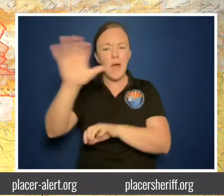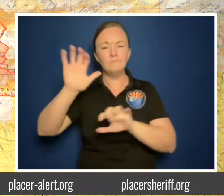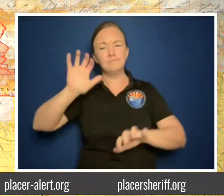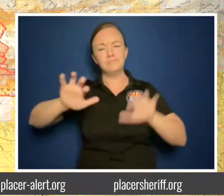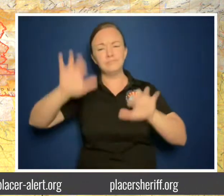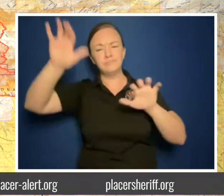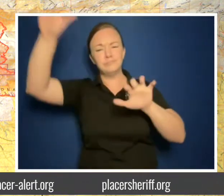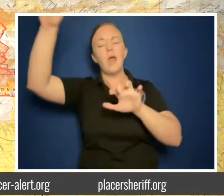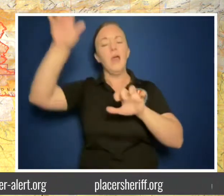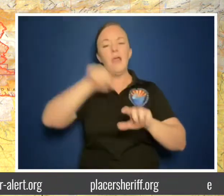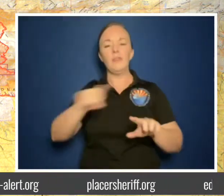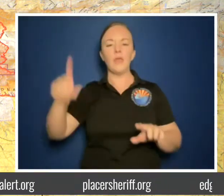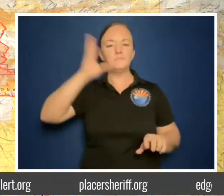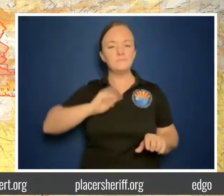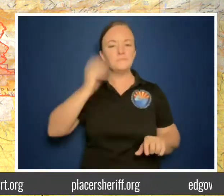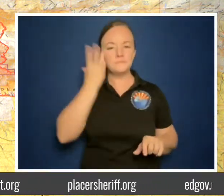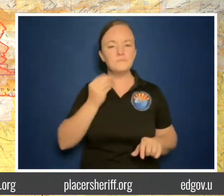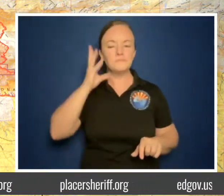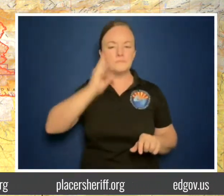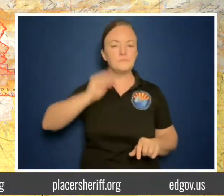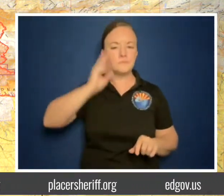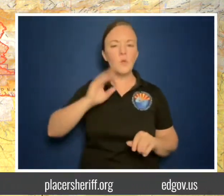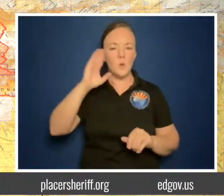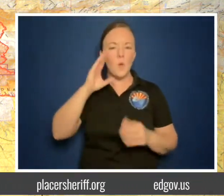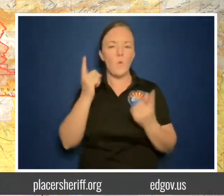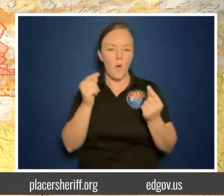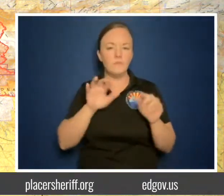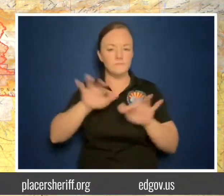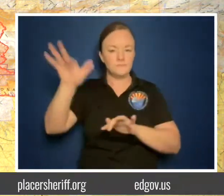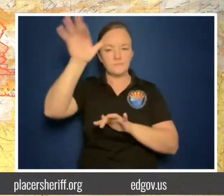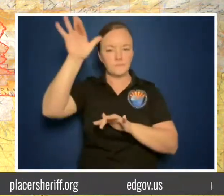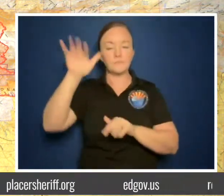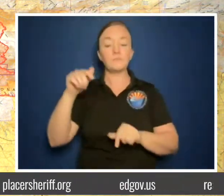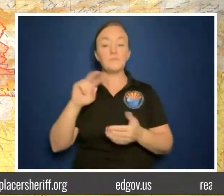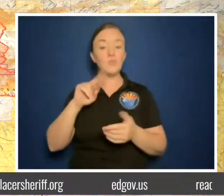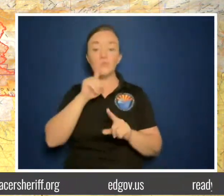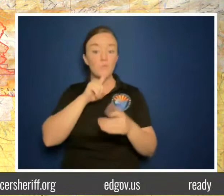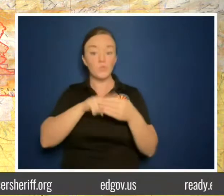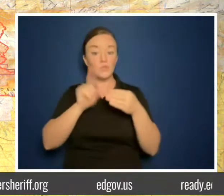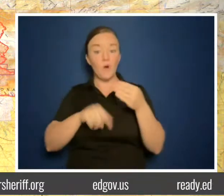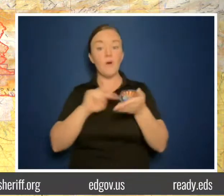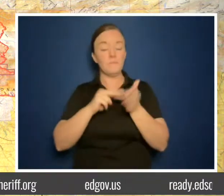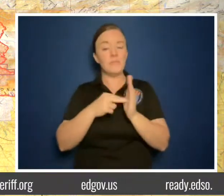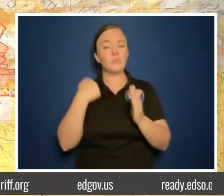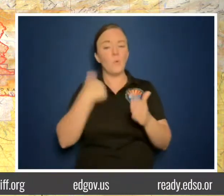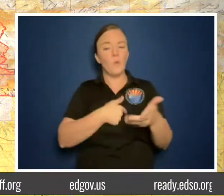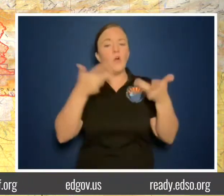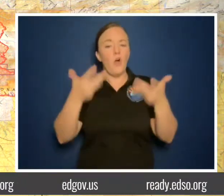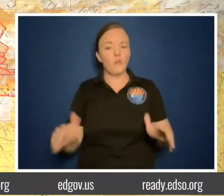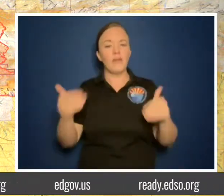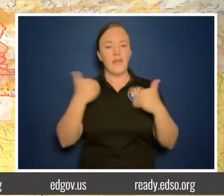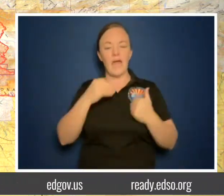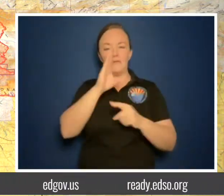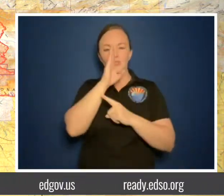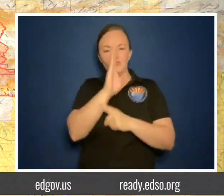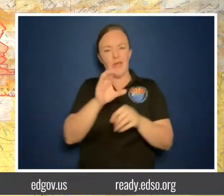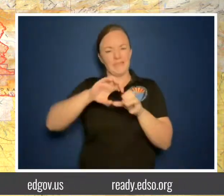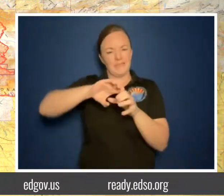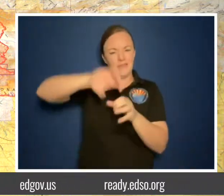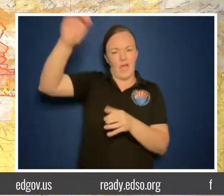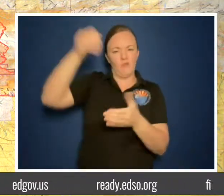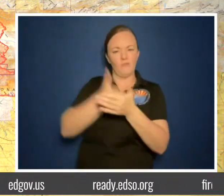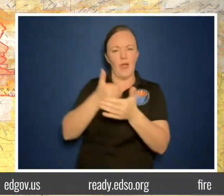as Chief Hack said, we have direct fire line established from Baltimore Mine to the American River. The